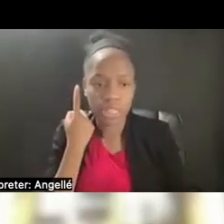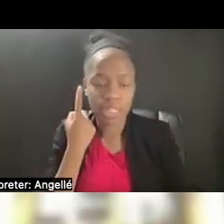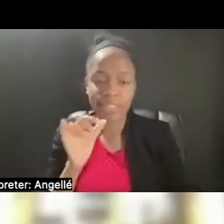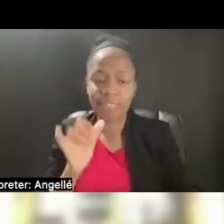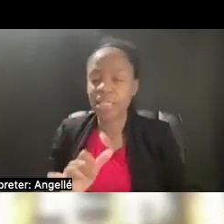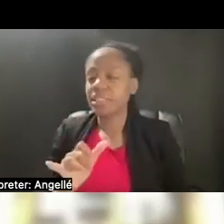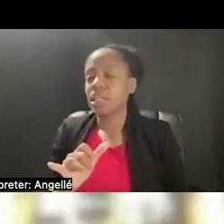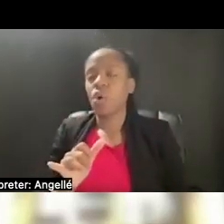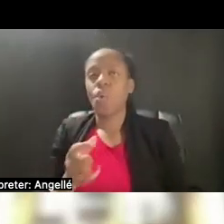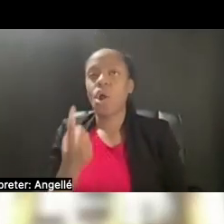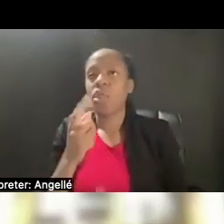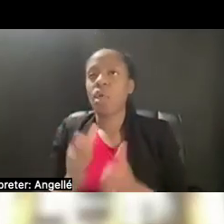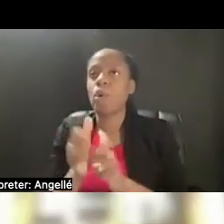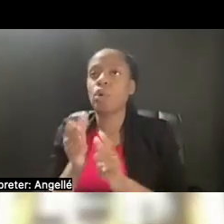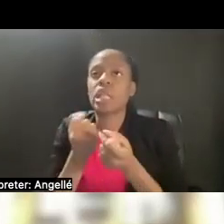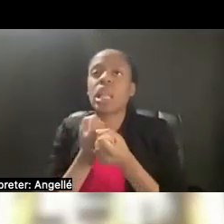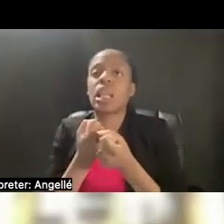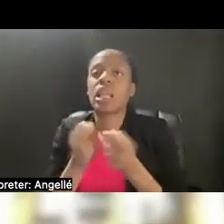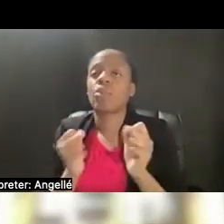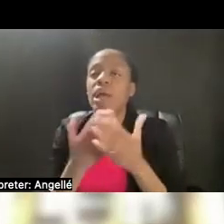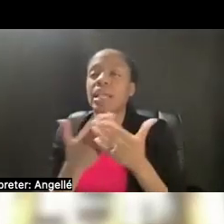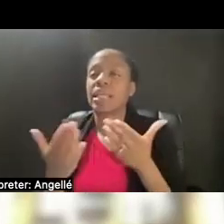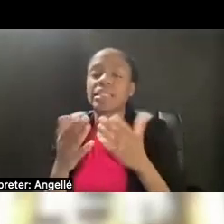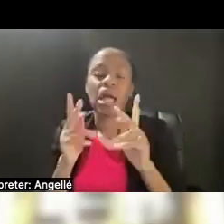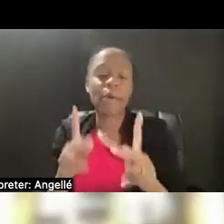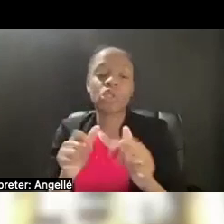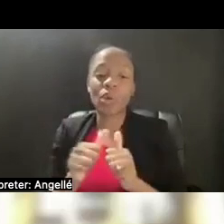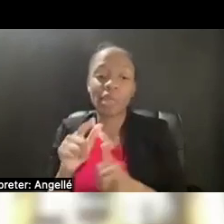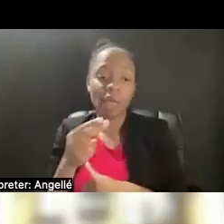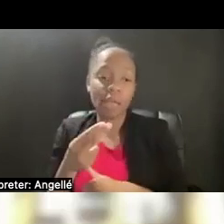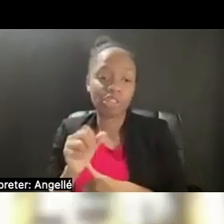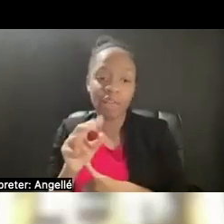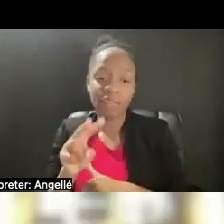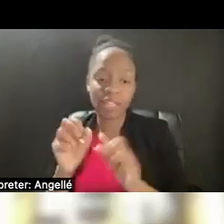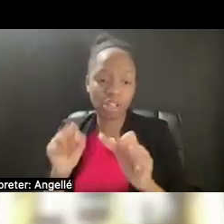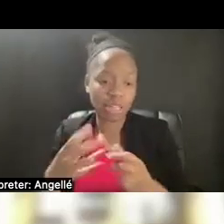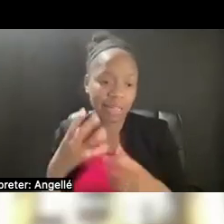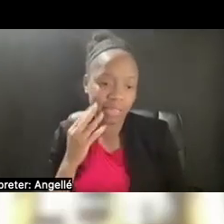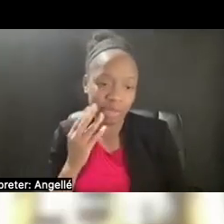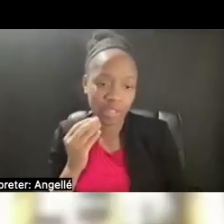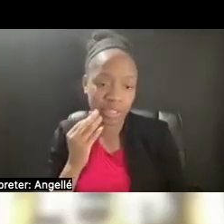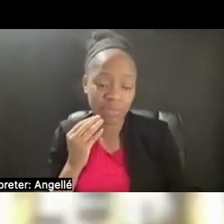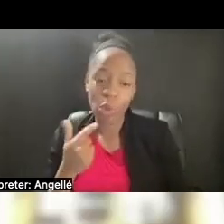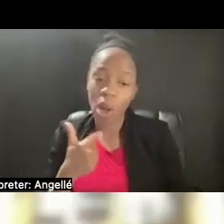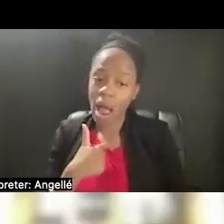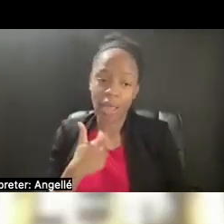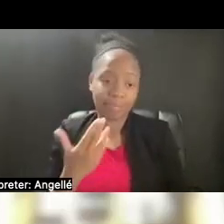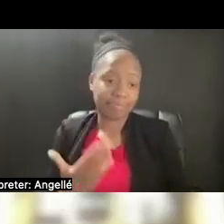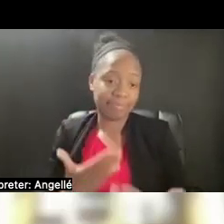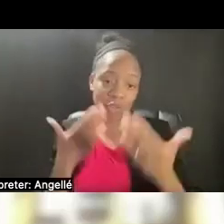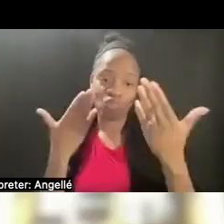most liberating things that any person with HIV could ever experience. And so I highly recommend it.